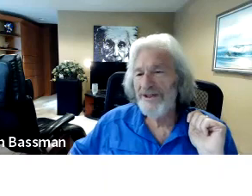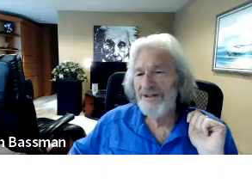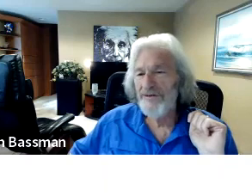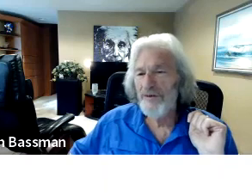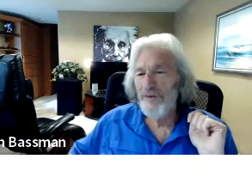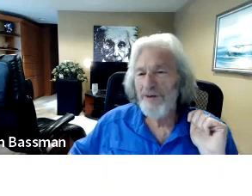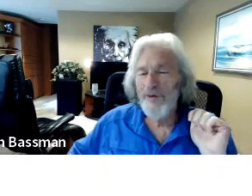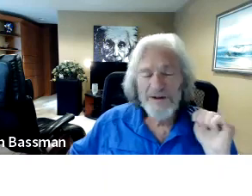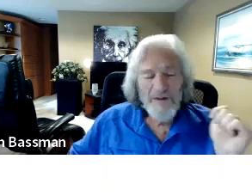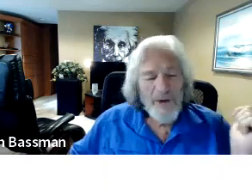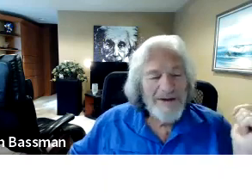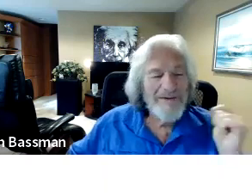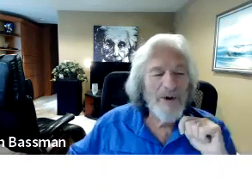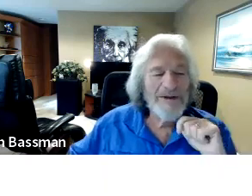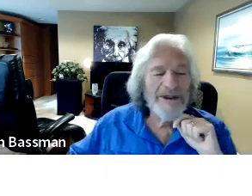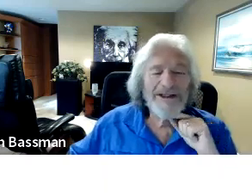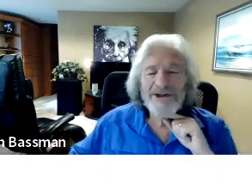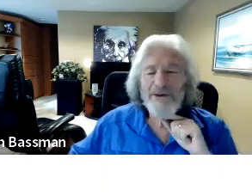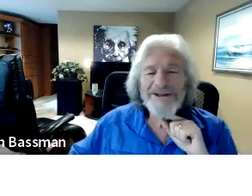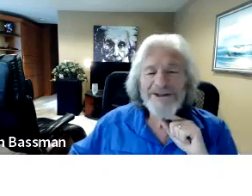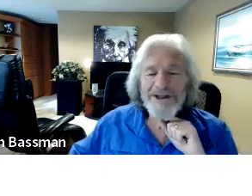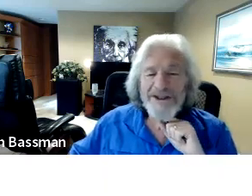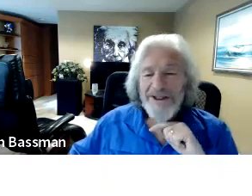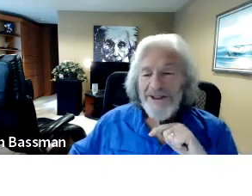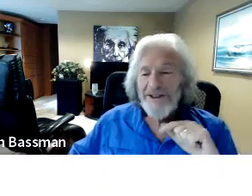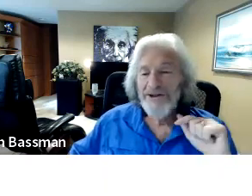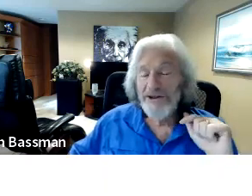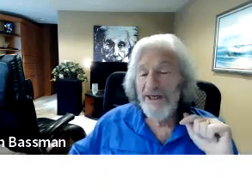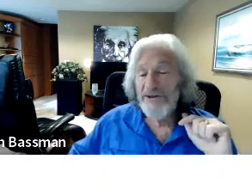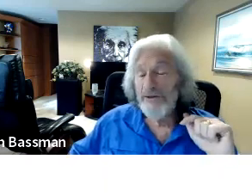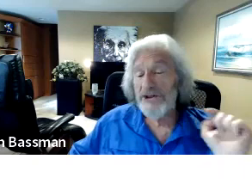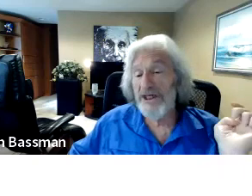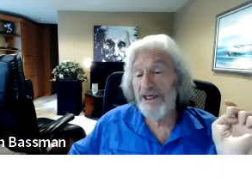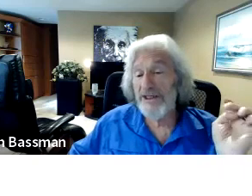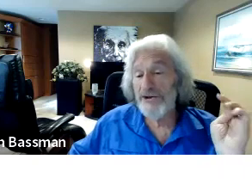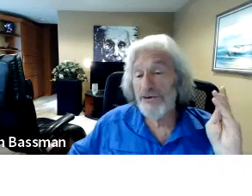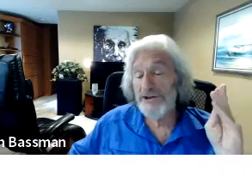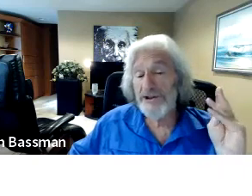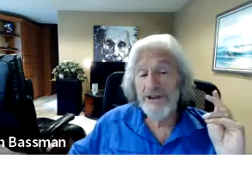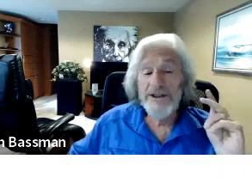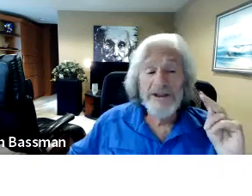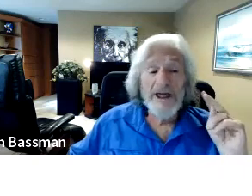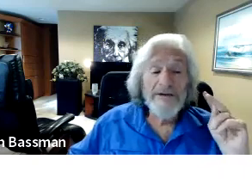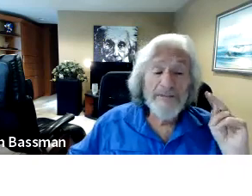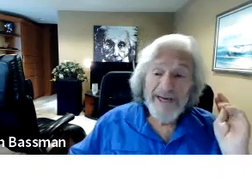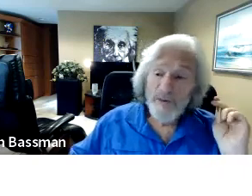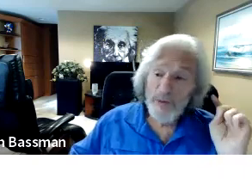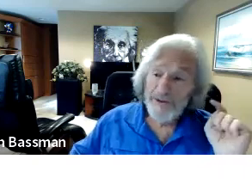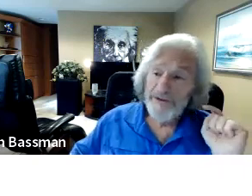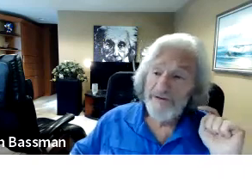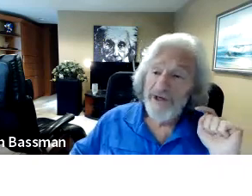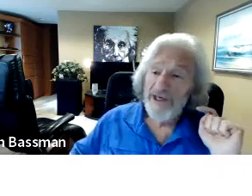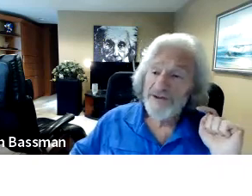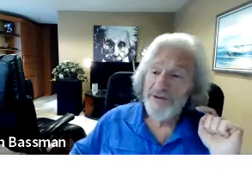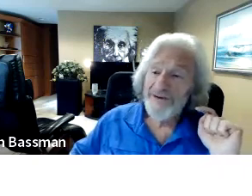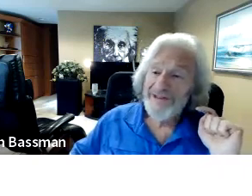this? What consequence is it? Turned out he was a psychiatrist on the back